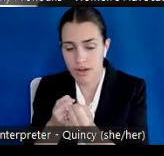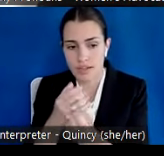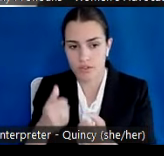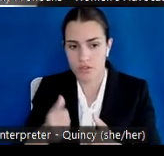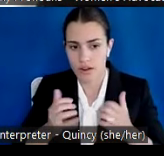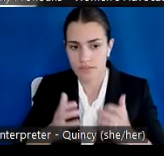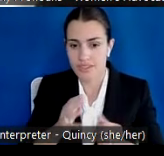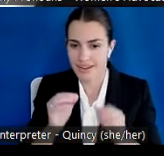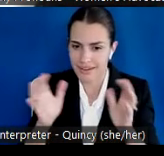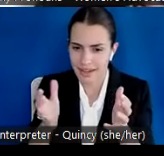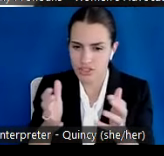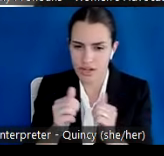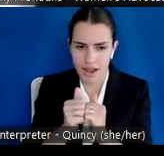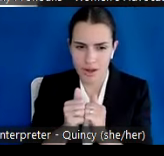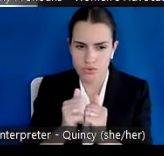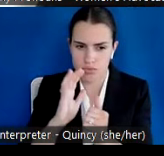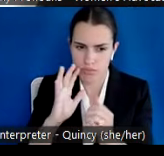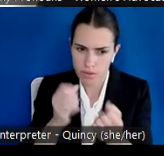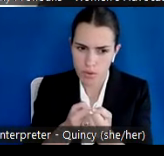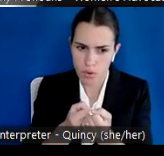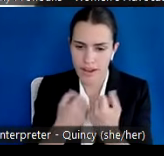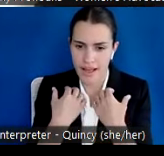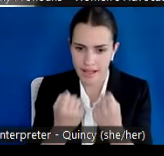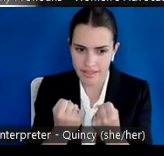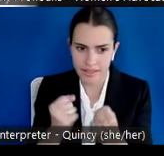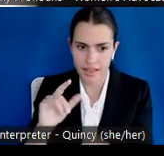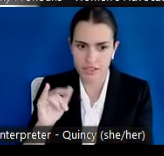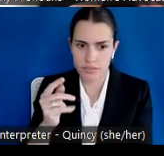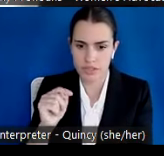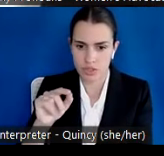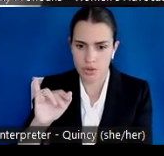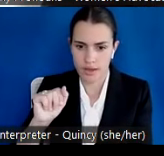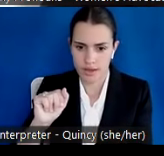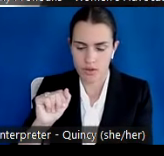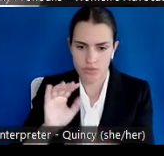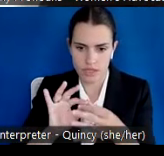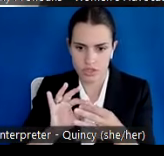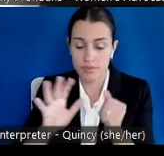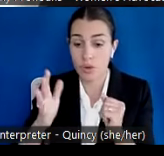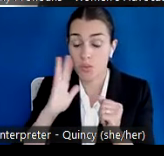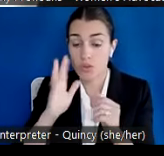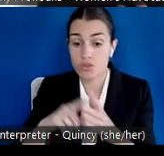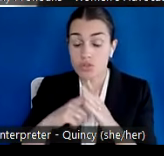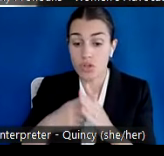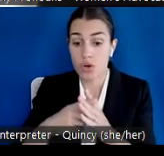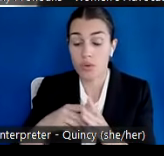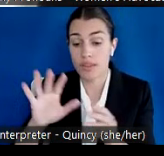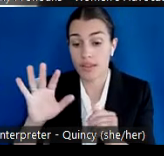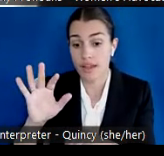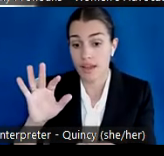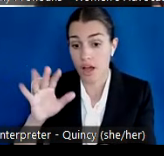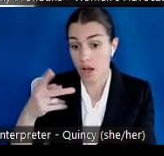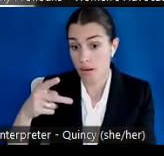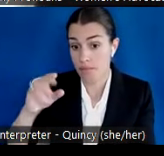LGBTQIA relationships. So we'll start with a quick 90-second multiple choice poll about what brings you here to this training and what specifically you're hoping to learn